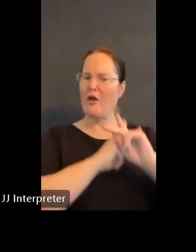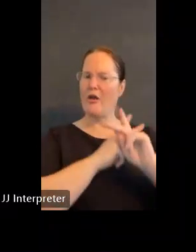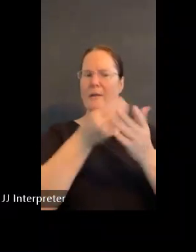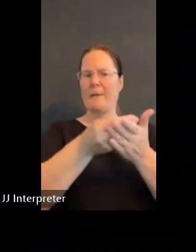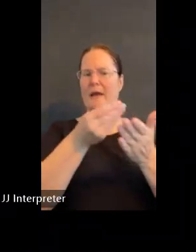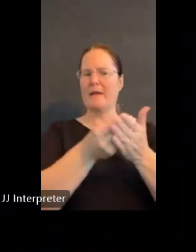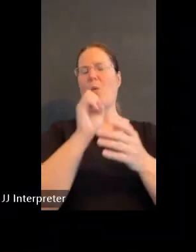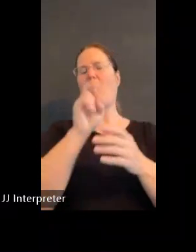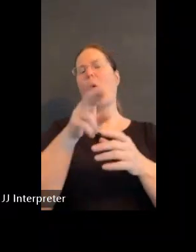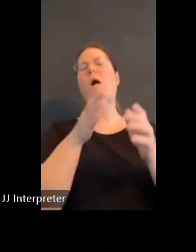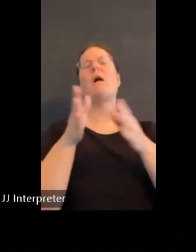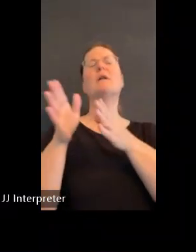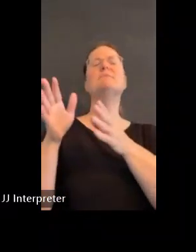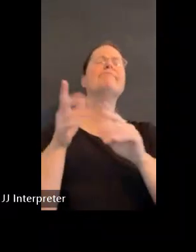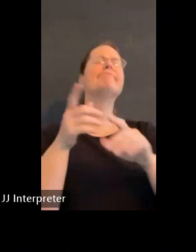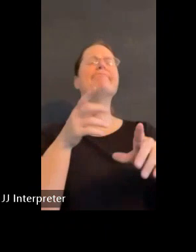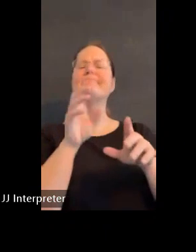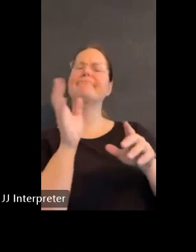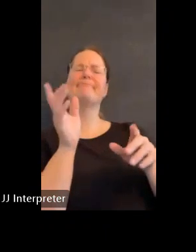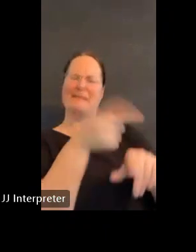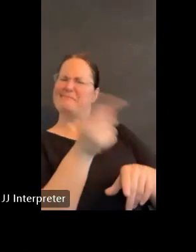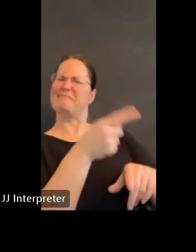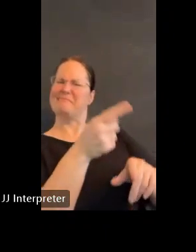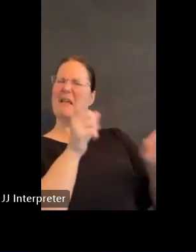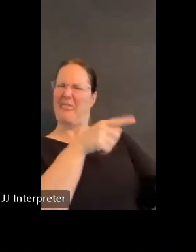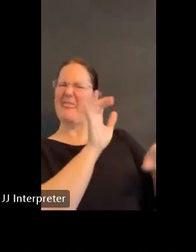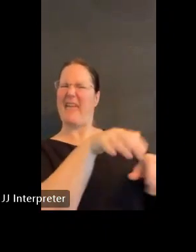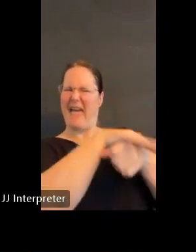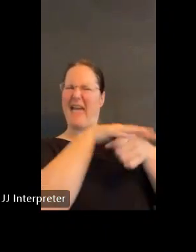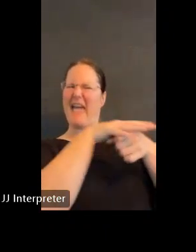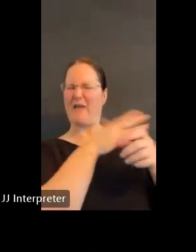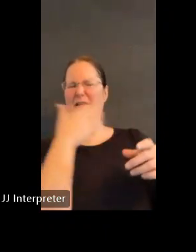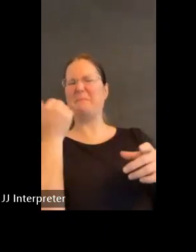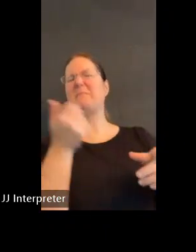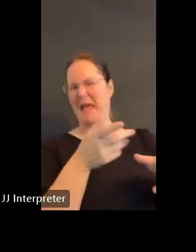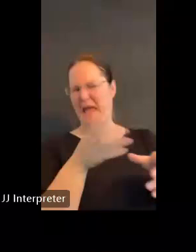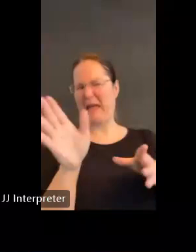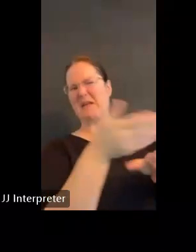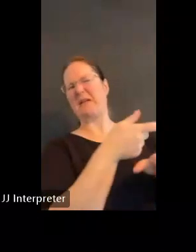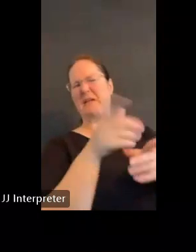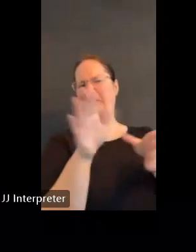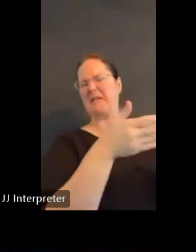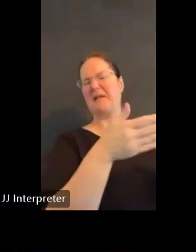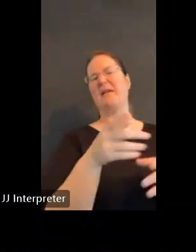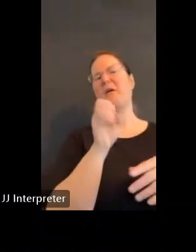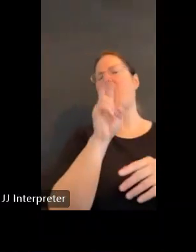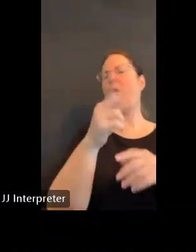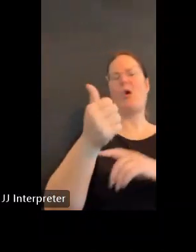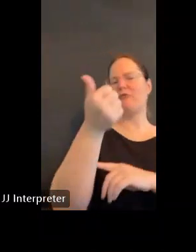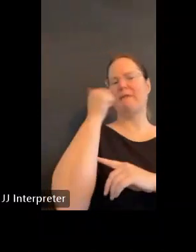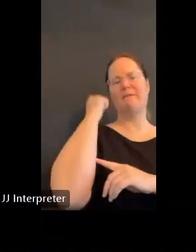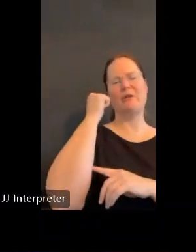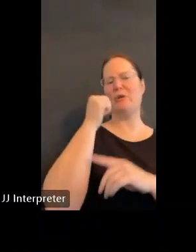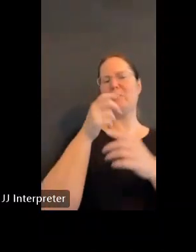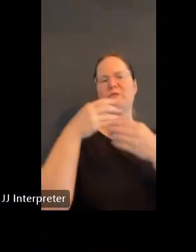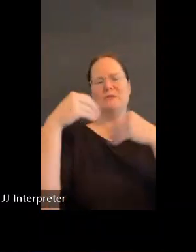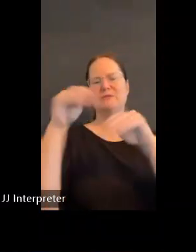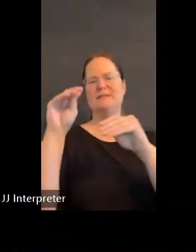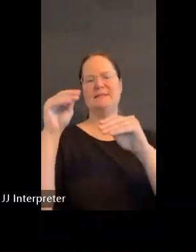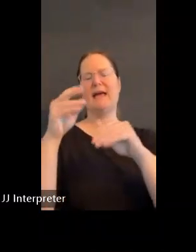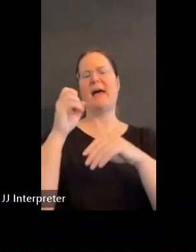certain floors on the basis of their protected class. Flat out refusing to sell, lease, or finance homes or housing.